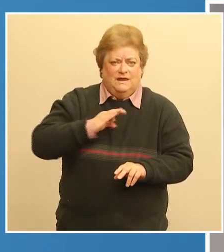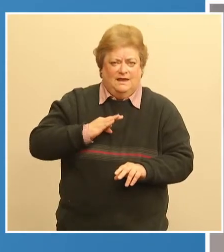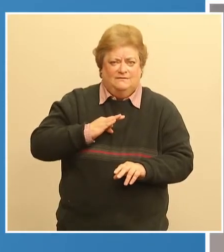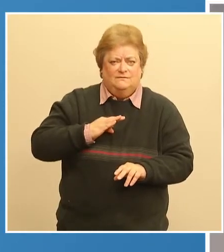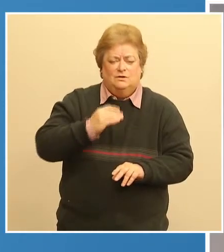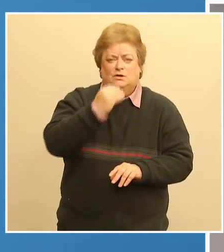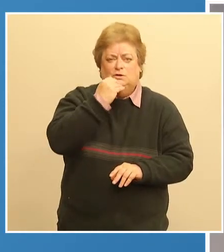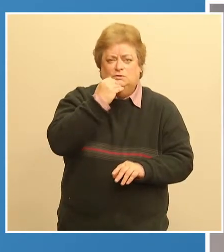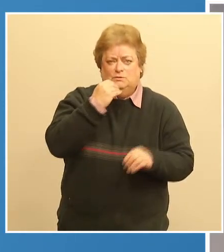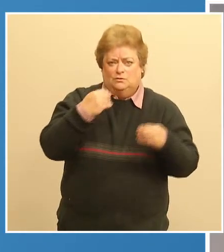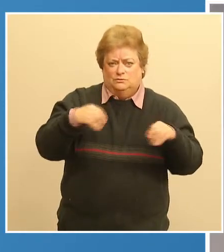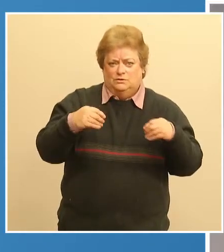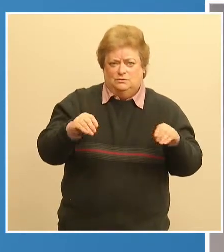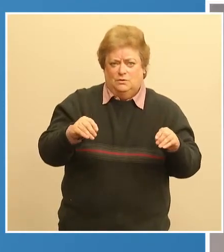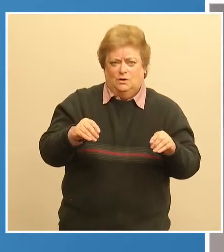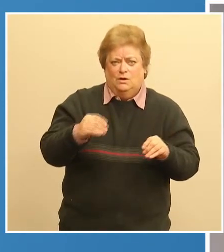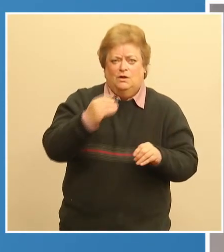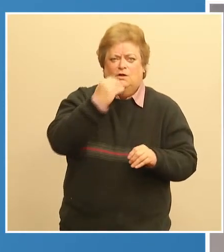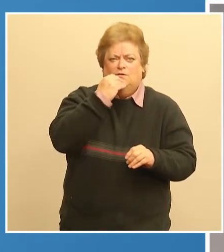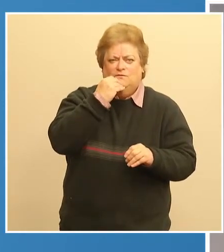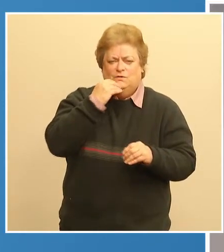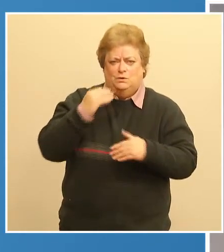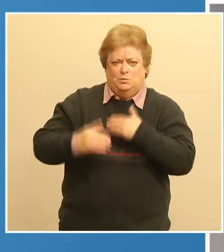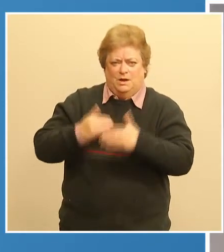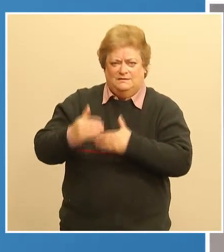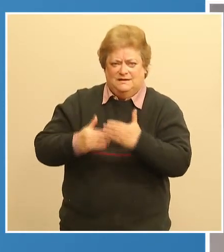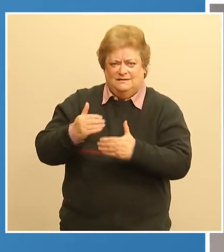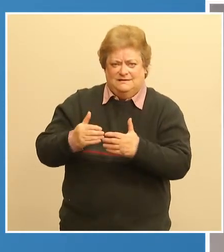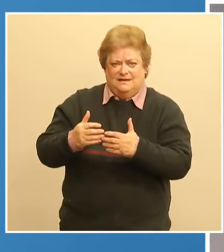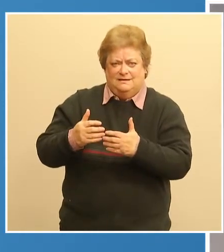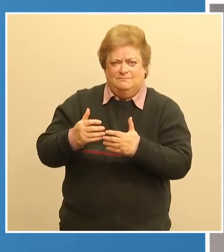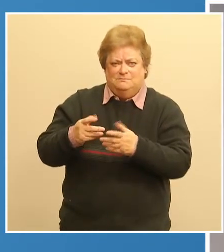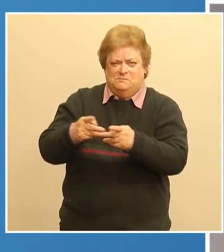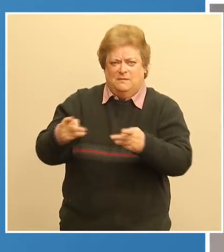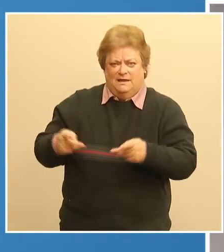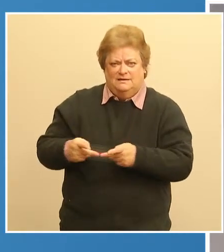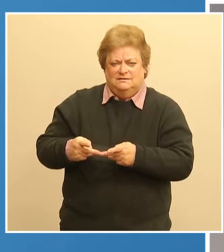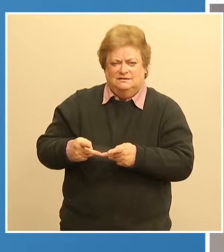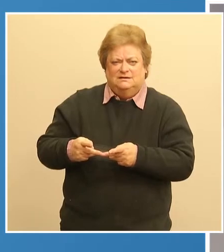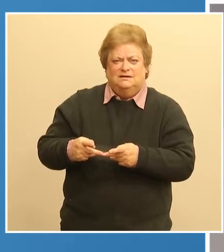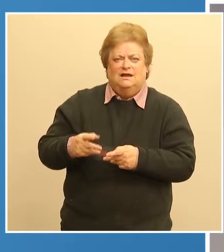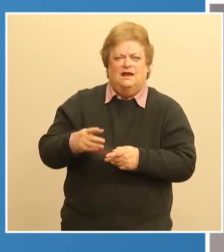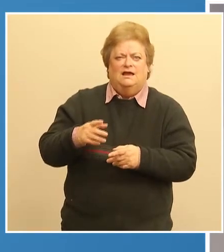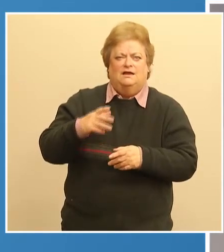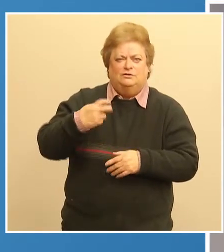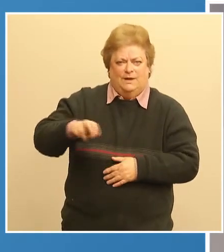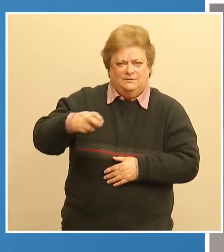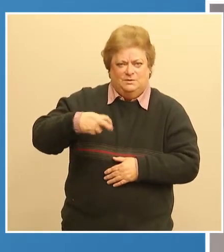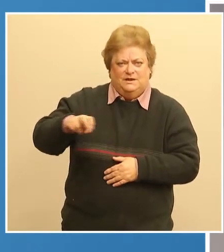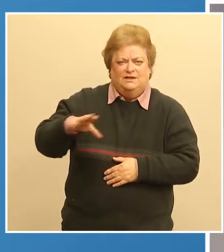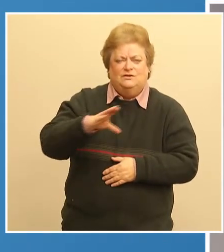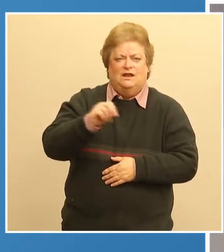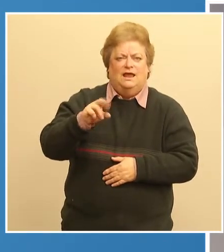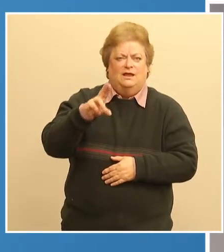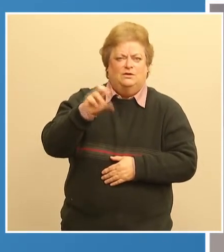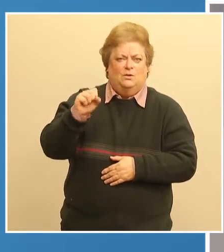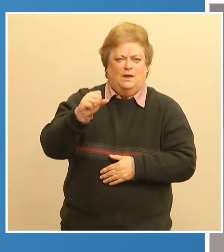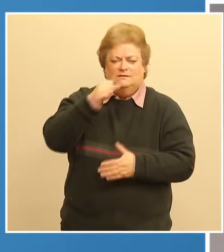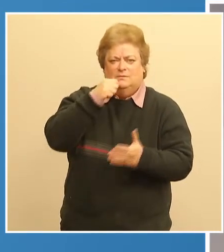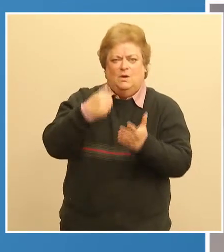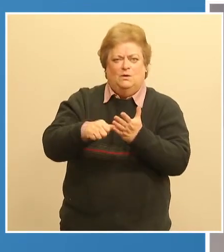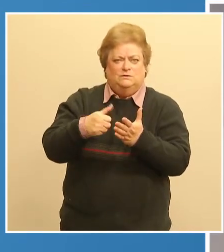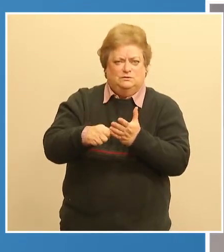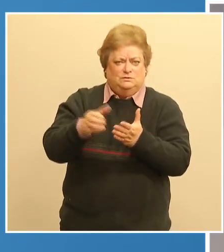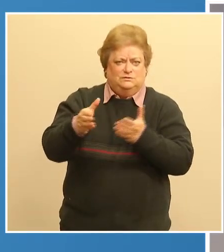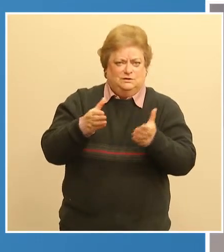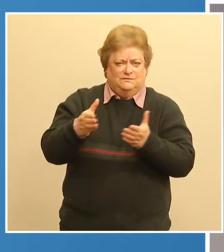staff, grocery store staff, food processing manufacturers, transportation, and U.S.